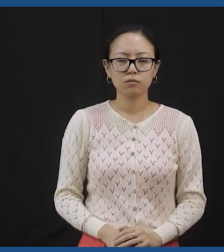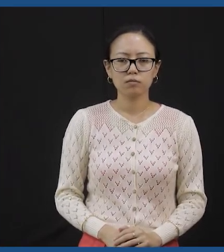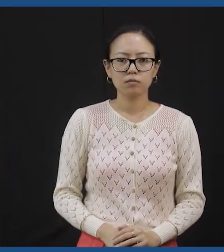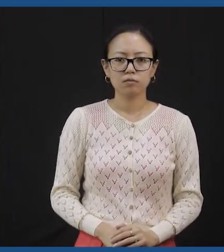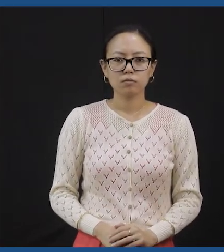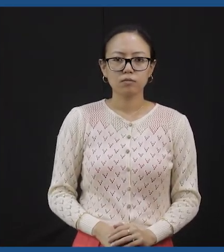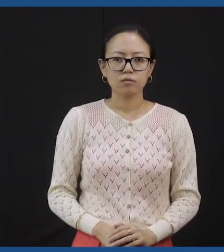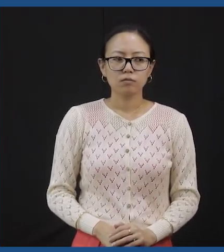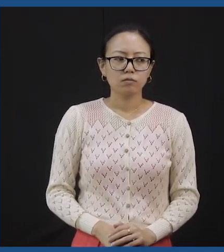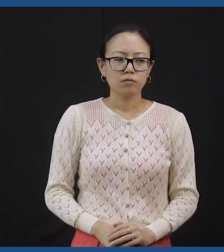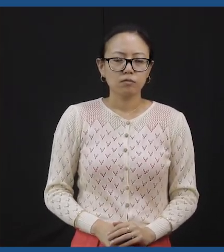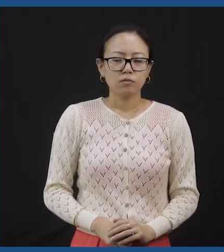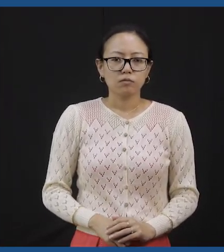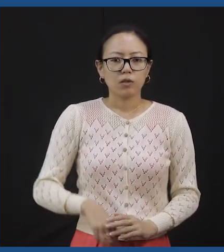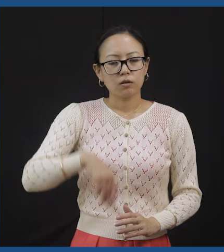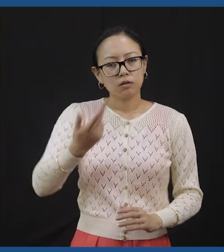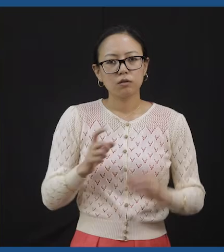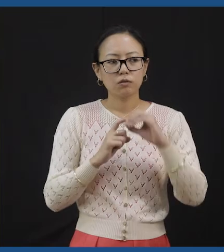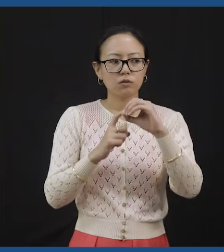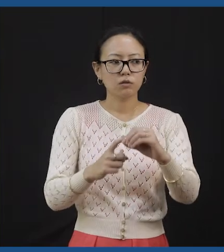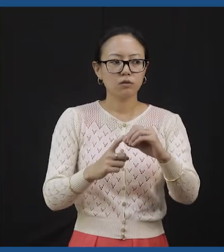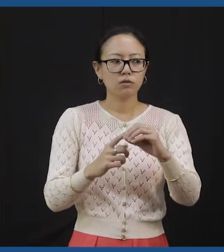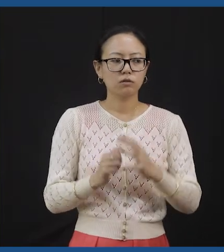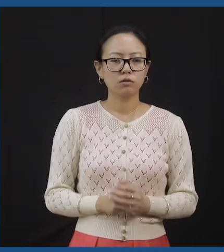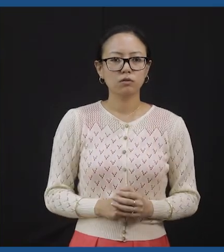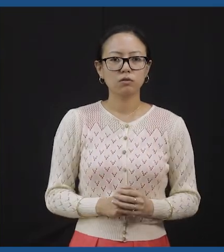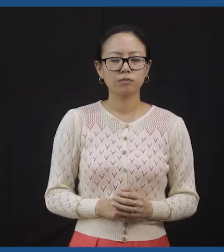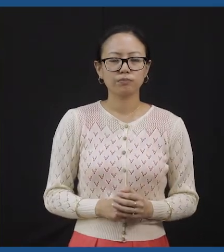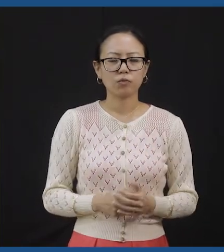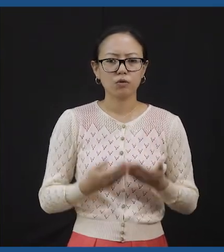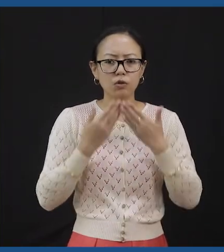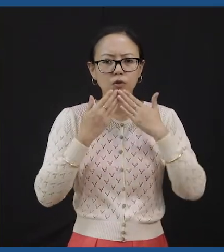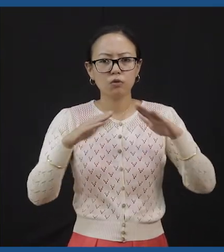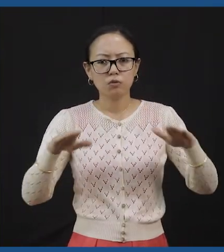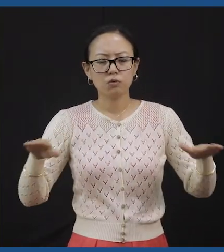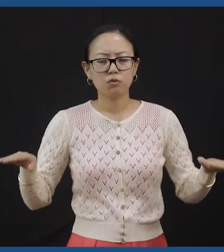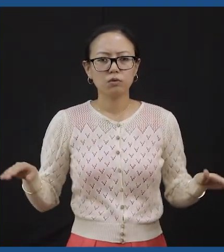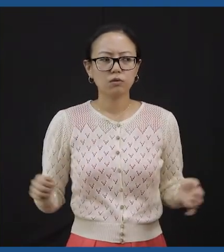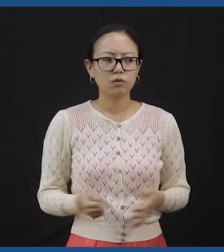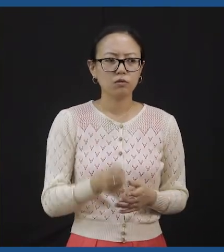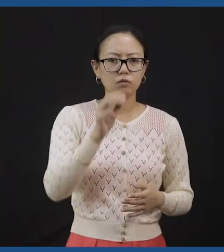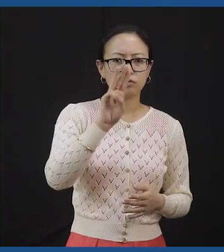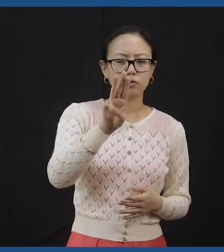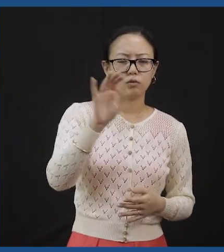Here, there are 365 students in a school.